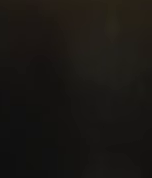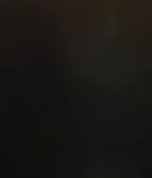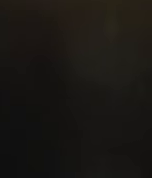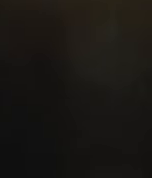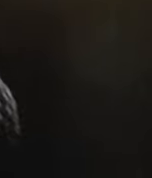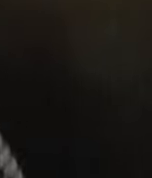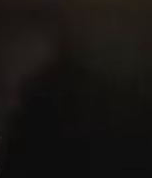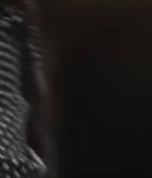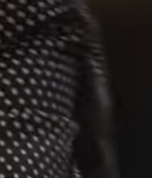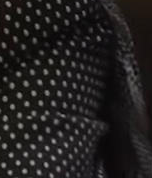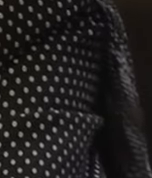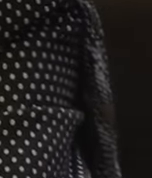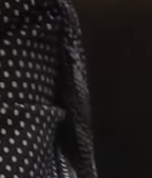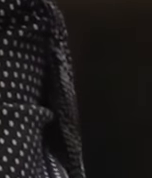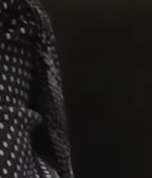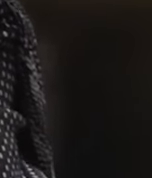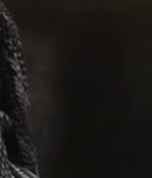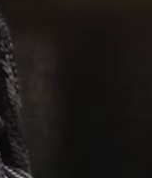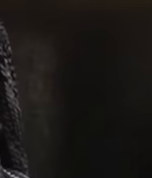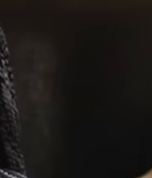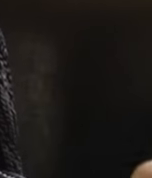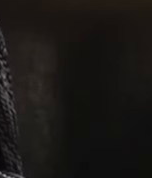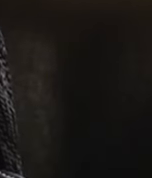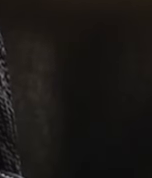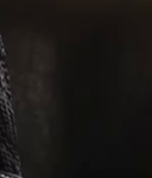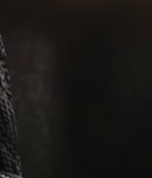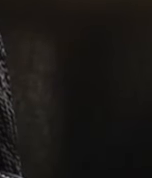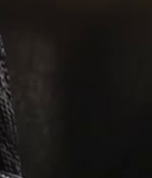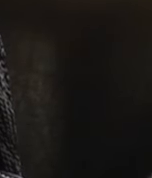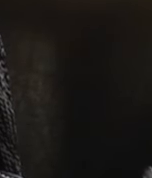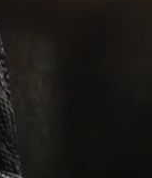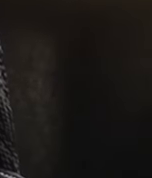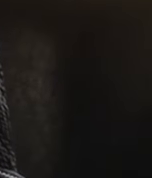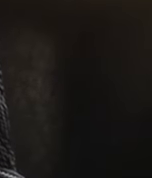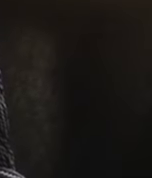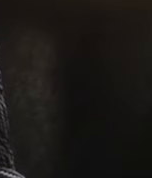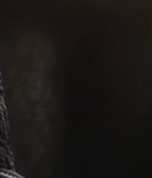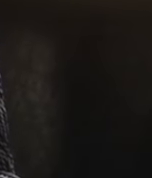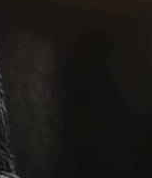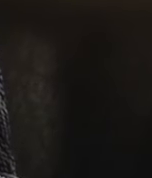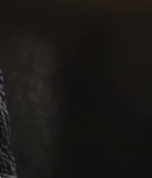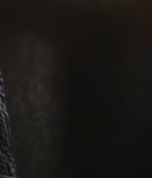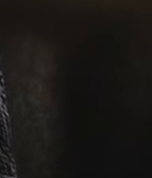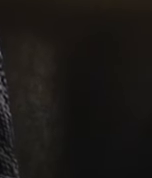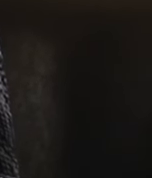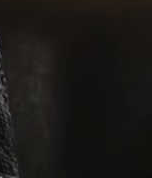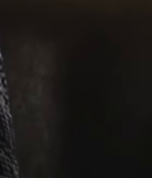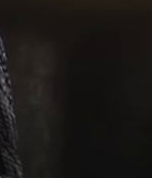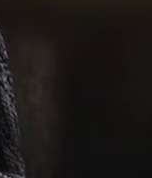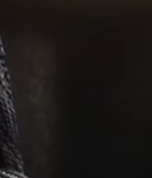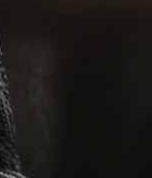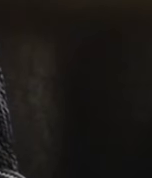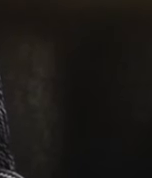15 minutes each, 15 minutes each. And I hope you would try